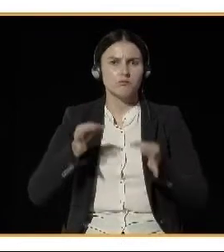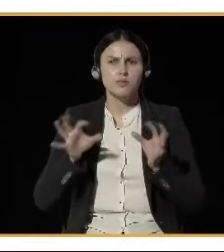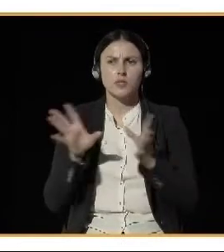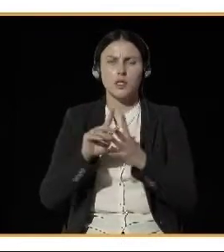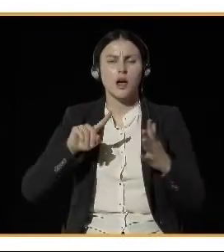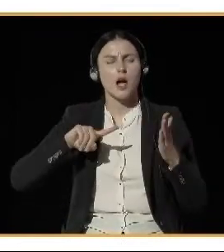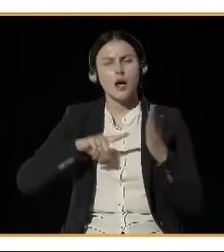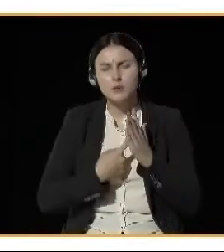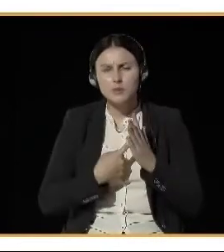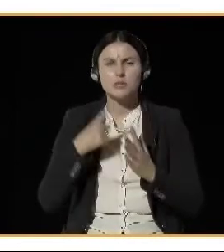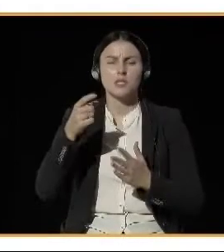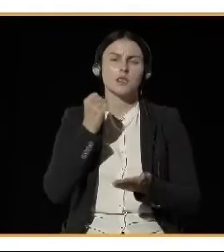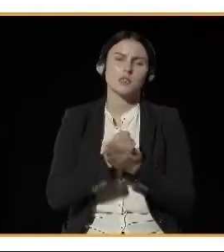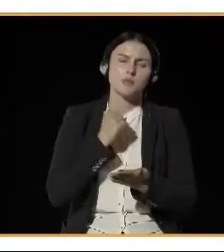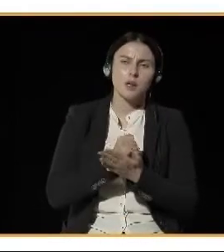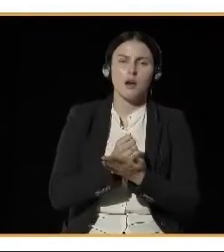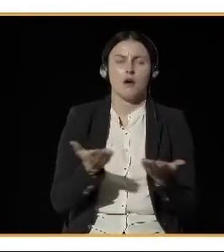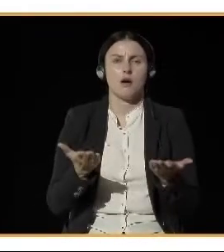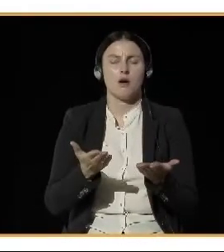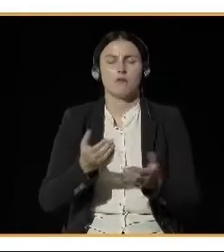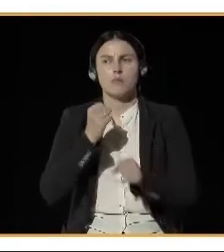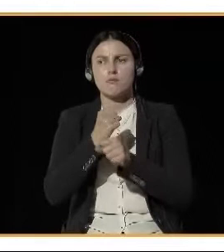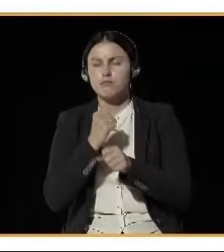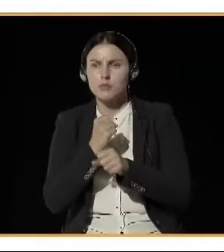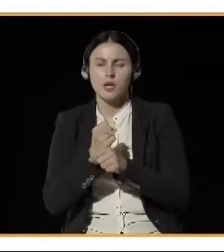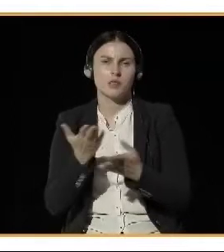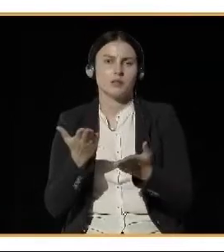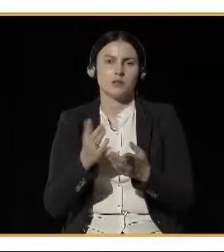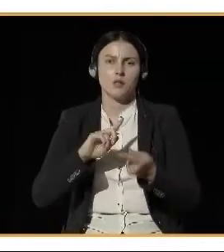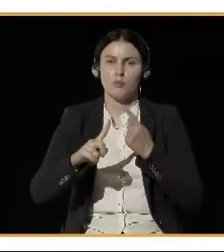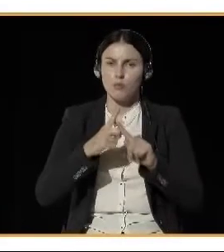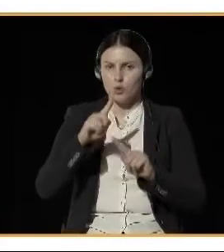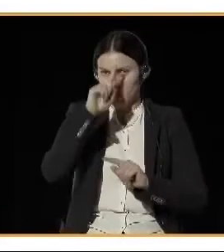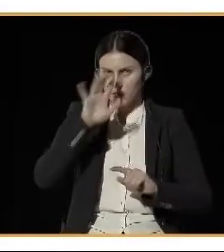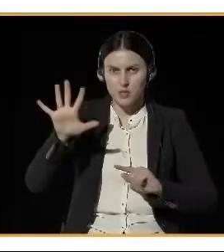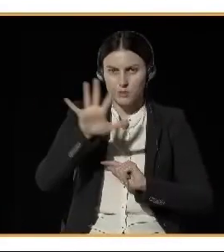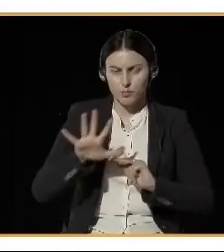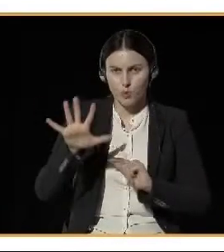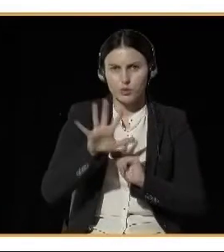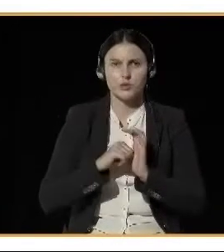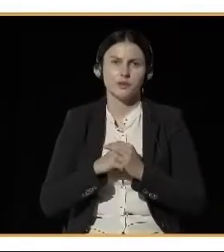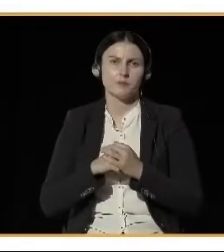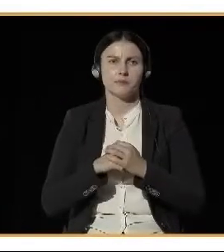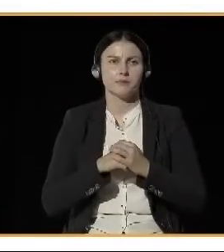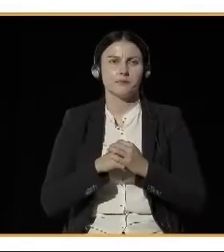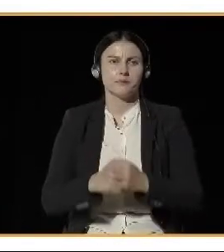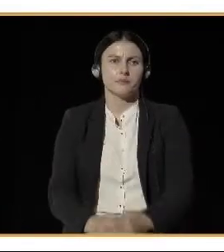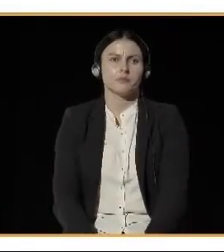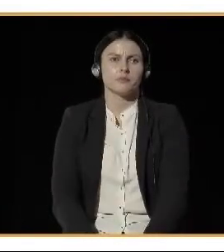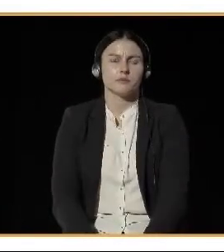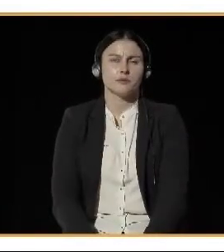in this agreement they declare to fulfill common goals